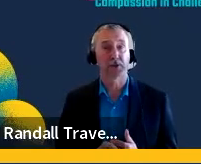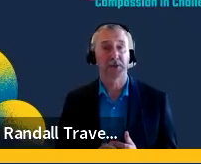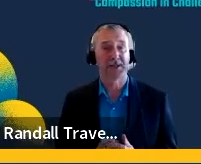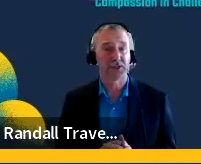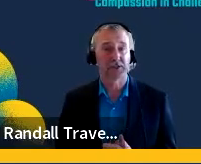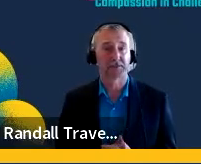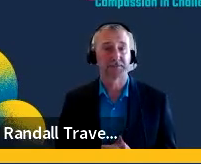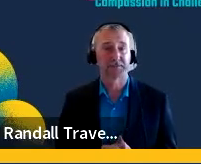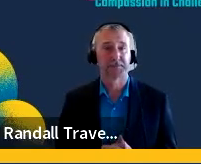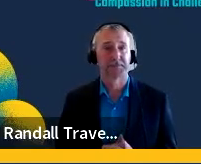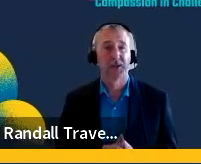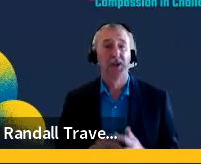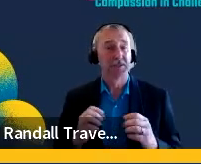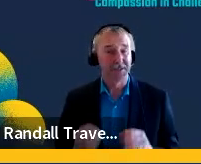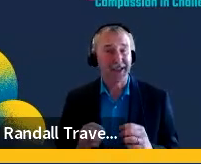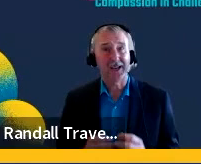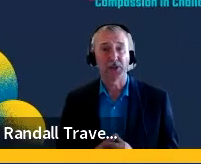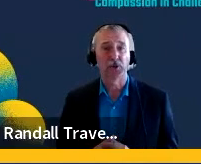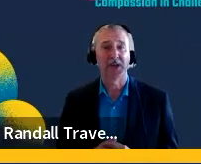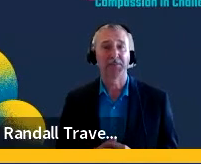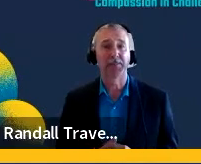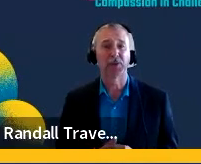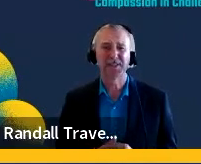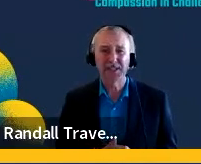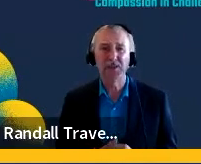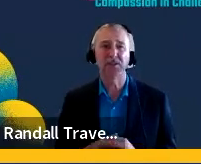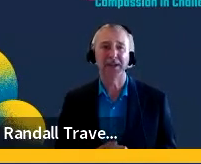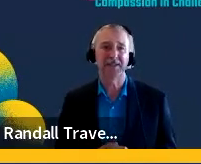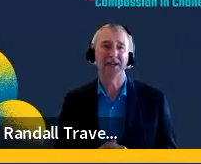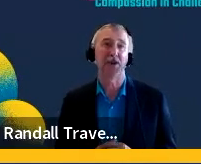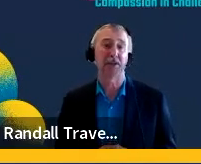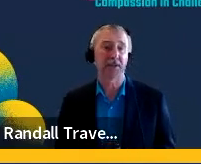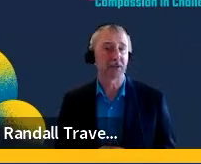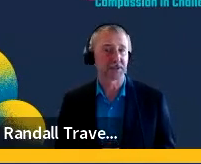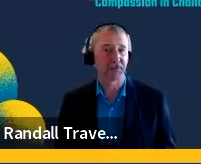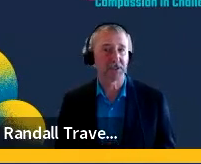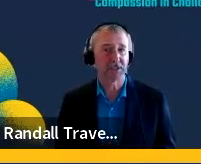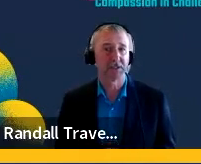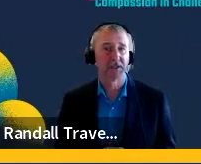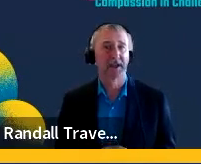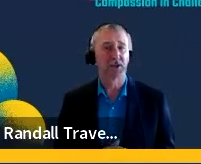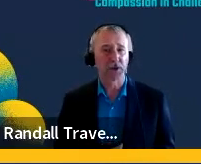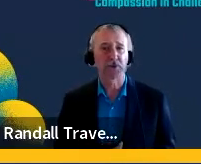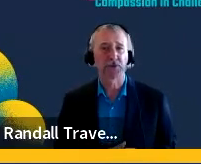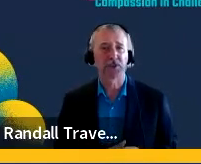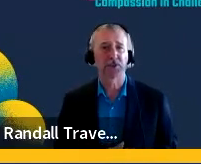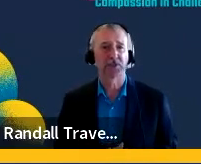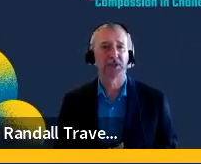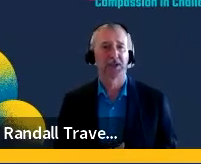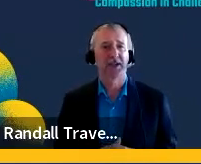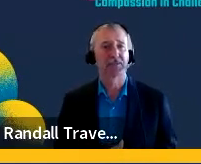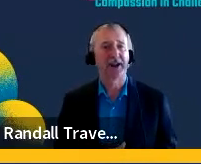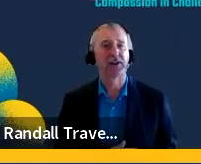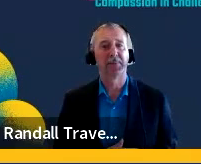of the Kumeyaay Nation. Today, the Kumeyaay people continue to maintain their political sovereignty and cultural